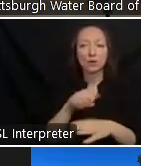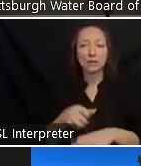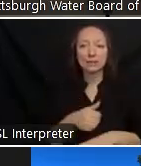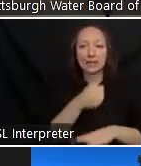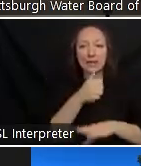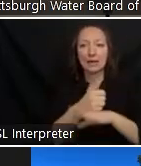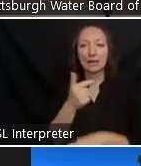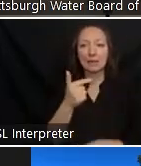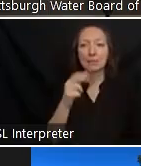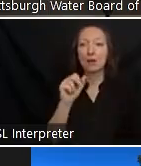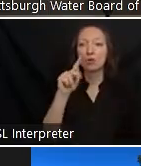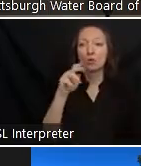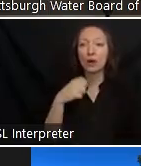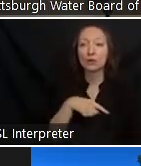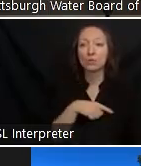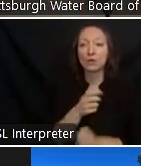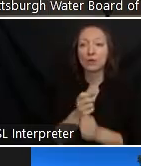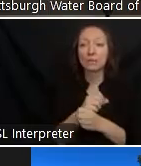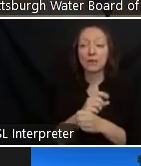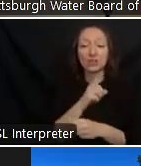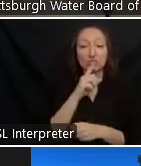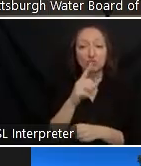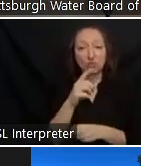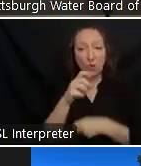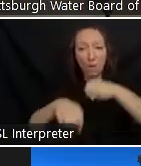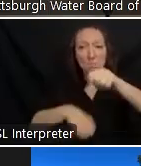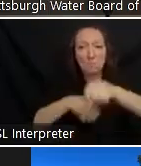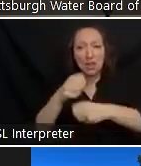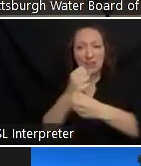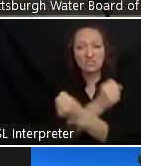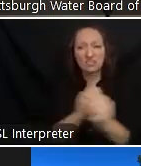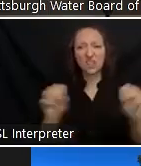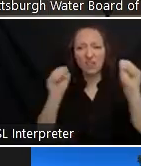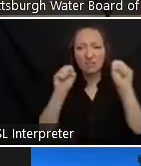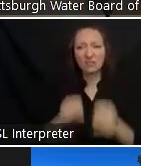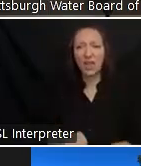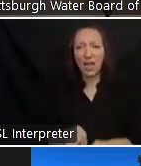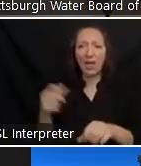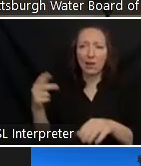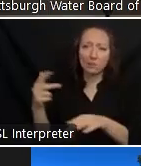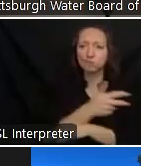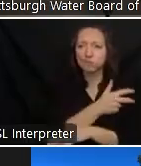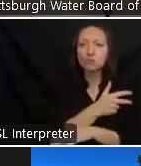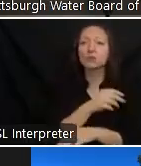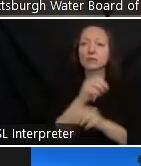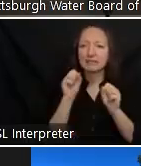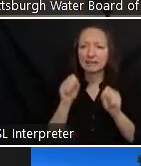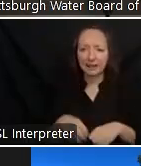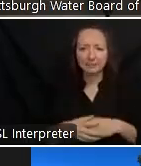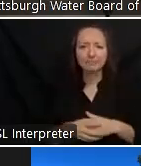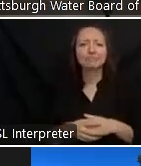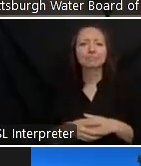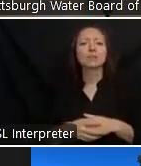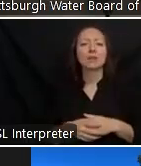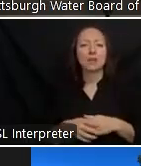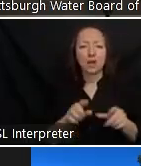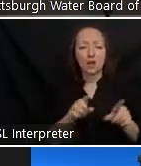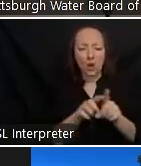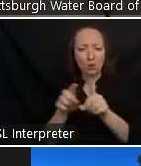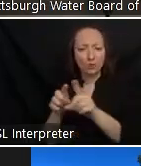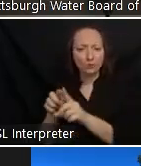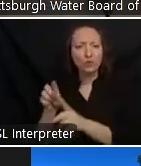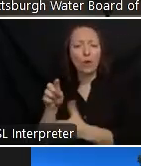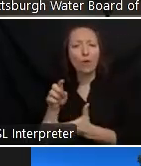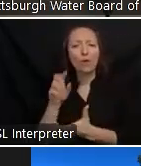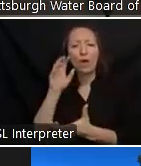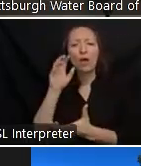that they're bike friendly. So that combined with the desire to or the need to prevent solids from